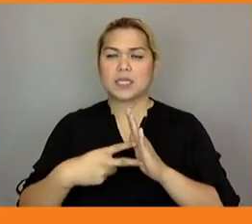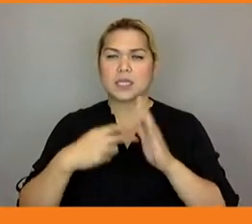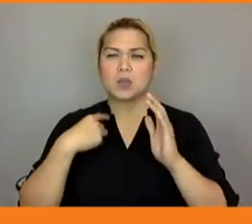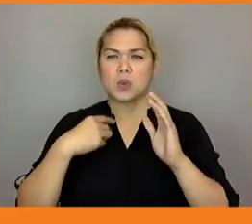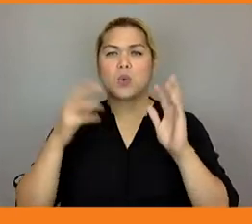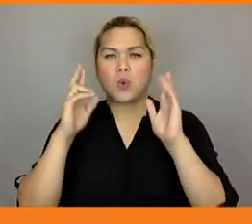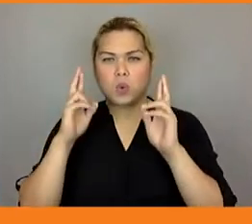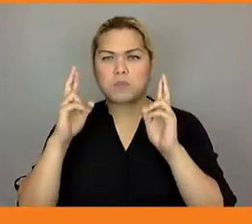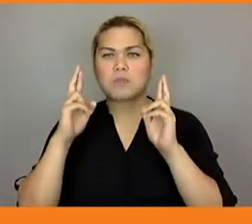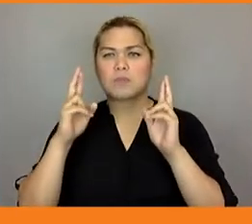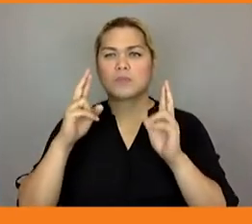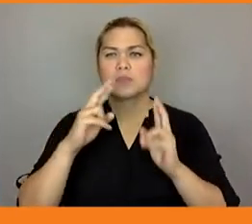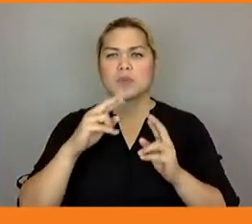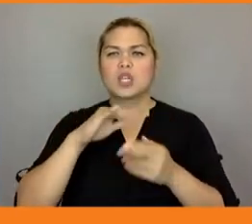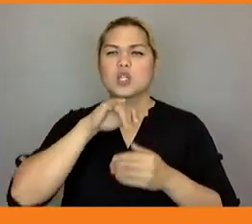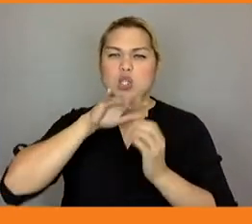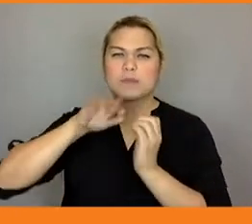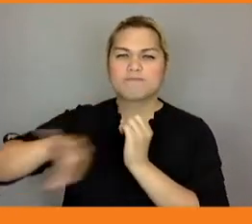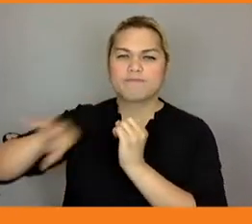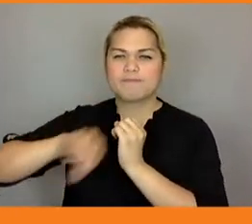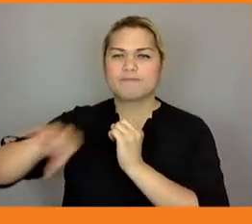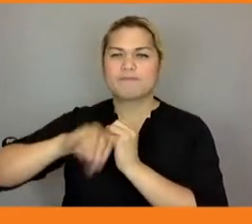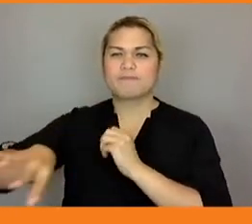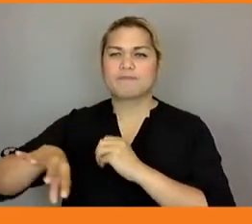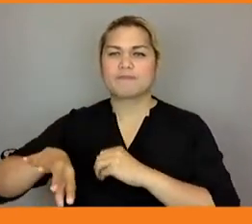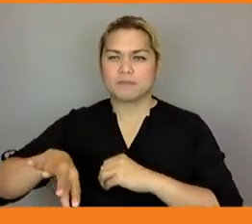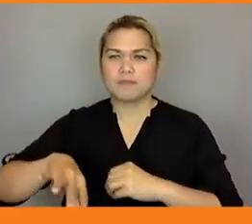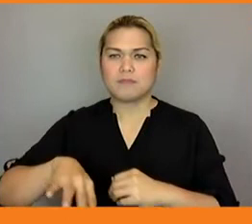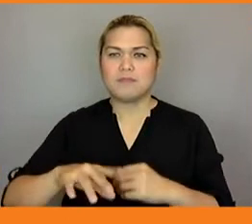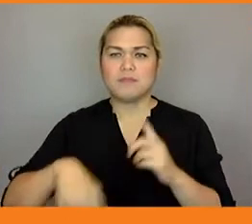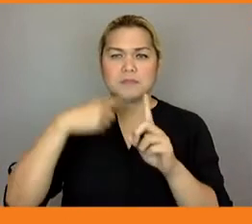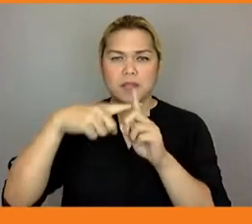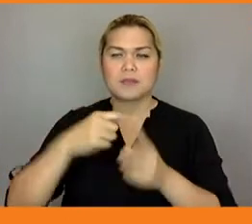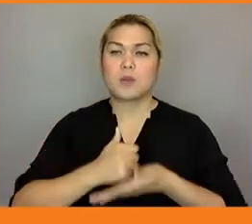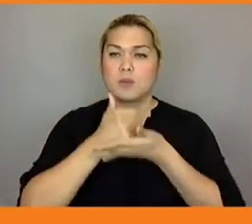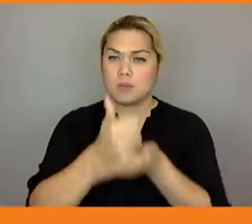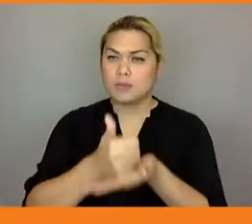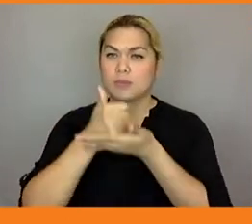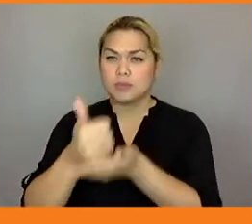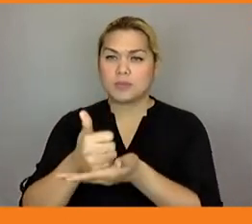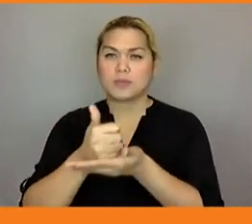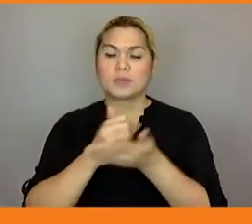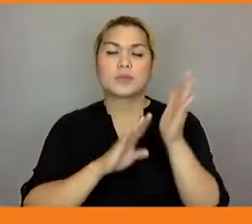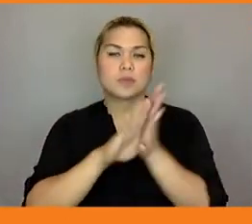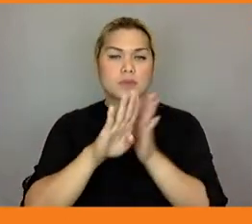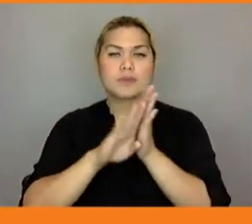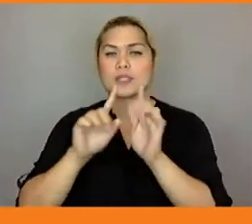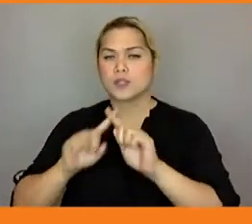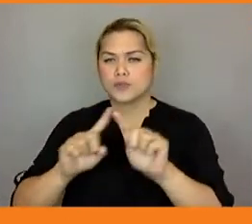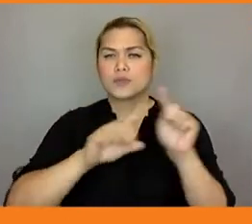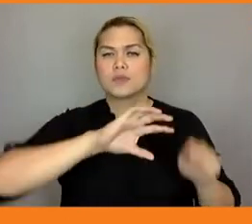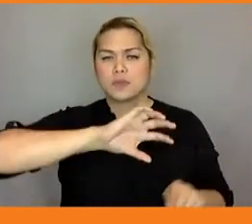help our developing member countries to move their economies towards a more sustainable, resilient,